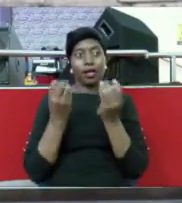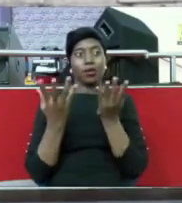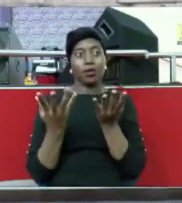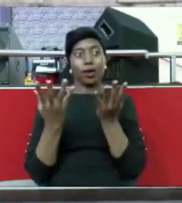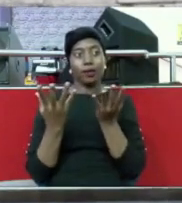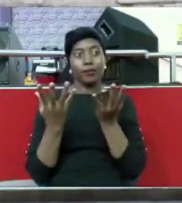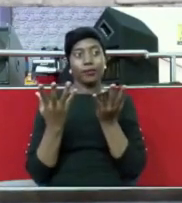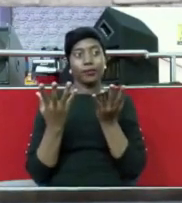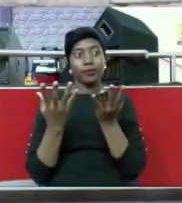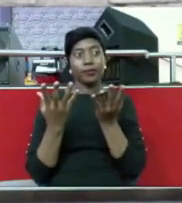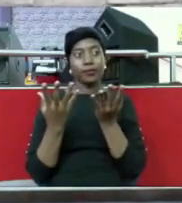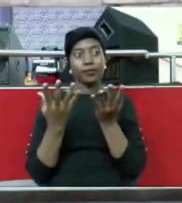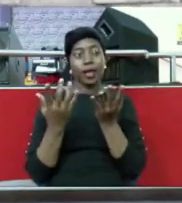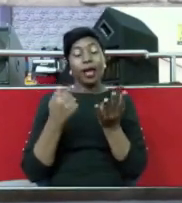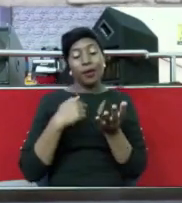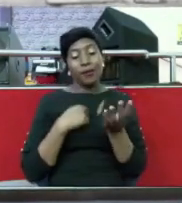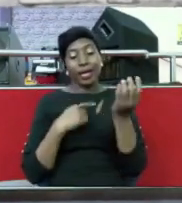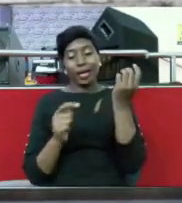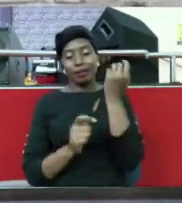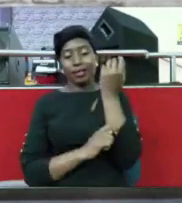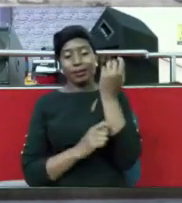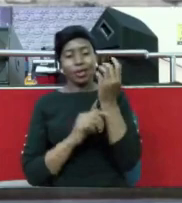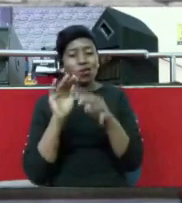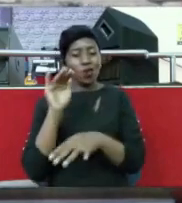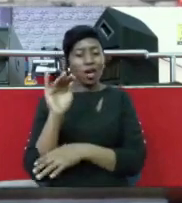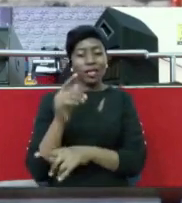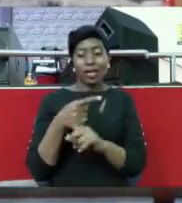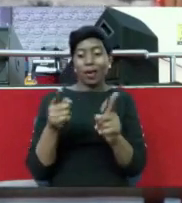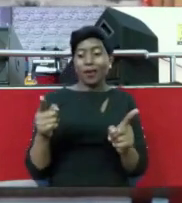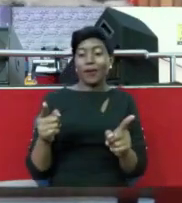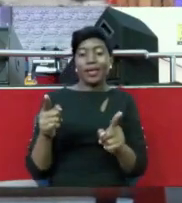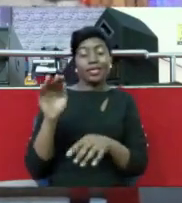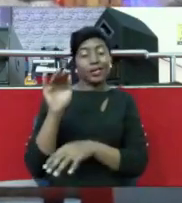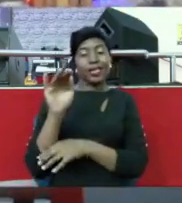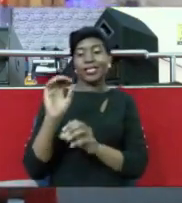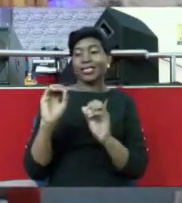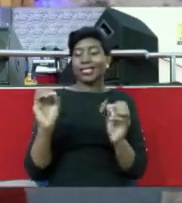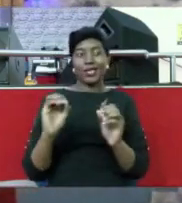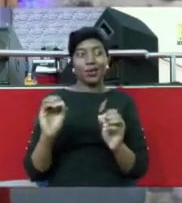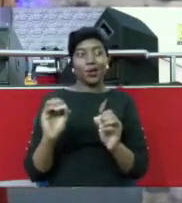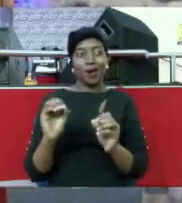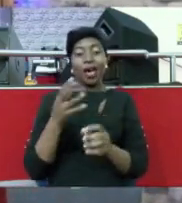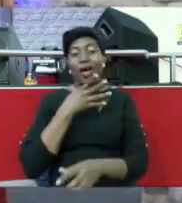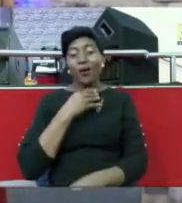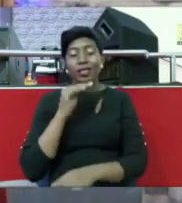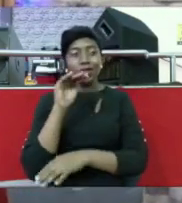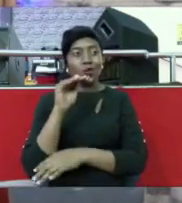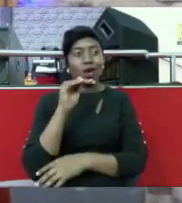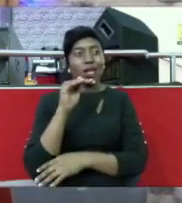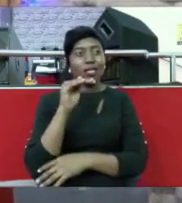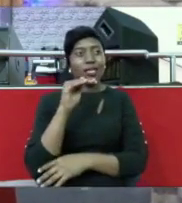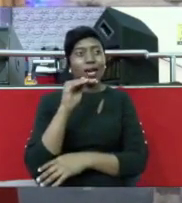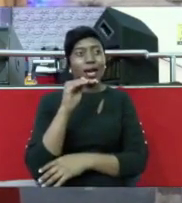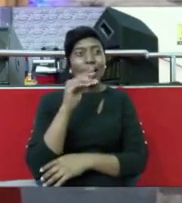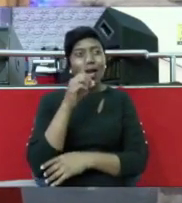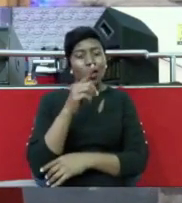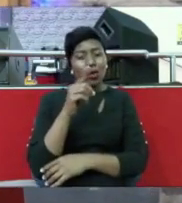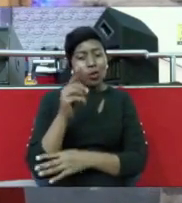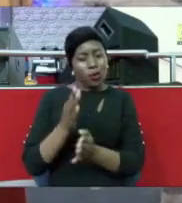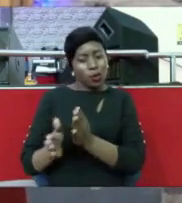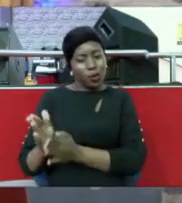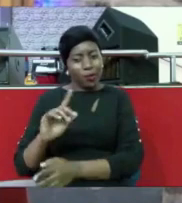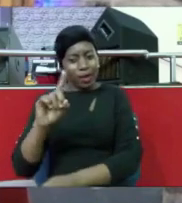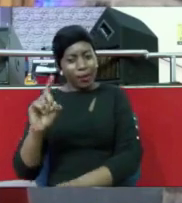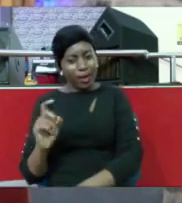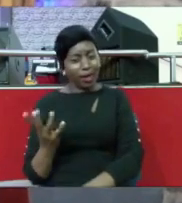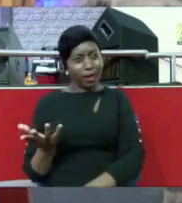Hallelujah. Amen. I am tempted to ask but I will not ask how many are prepared. Nilikuwa nataka kuuliza wangapi wamejipanga lakini sitaulizi. I will not